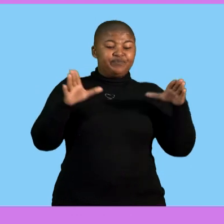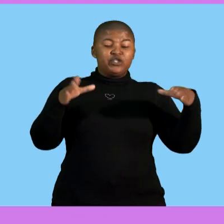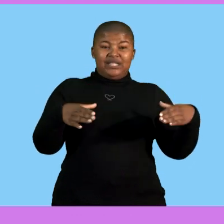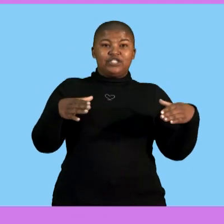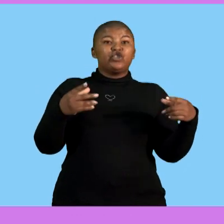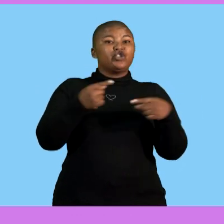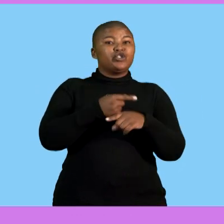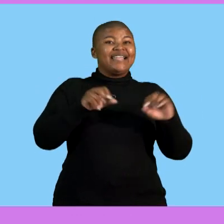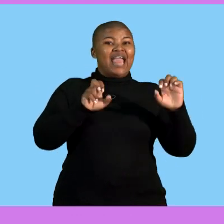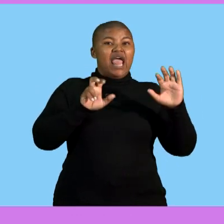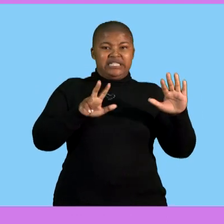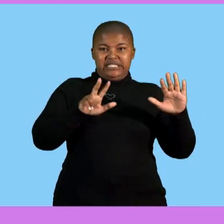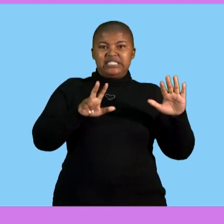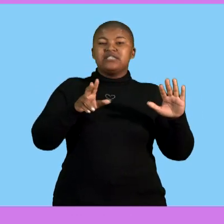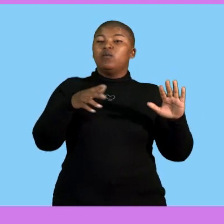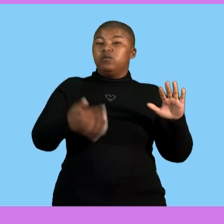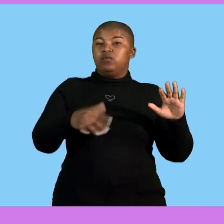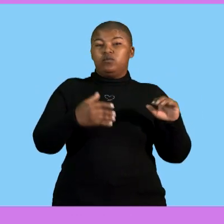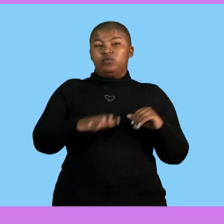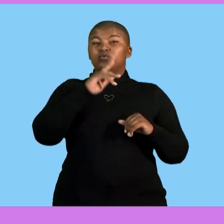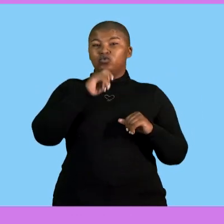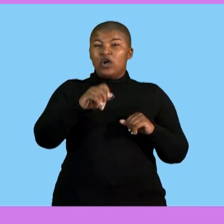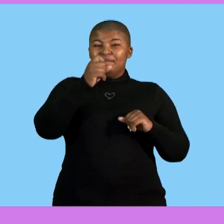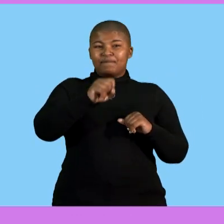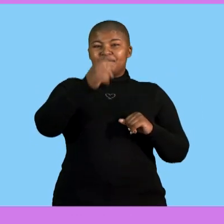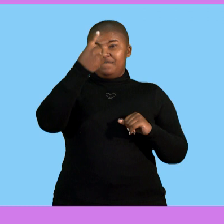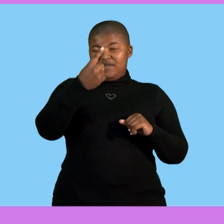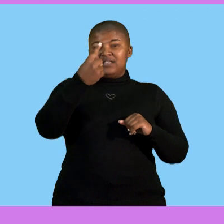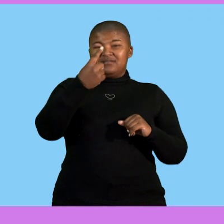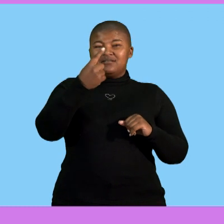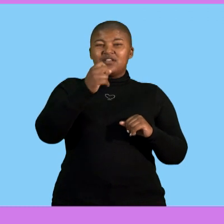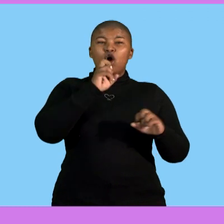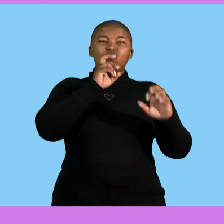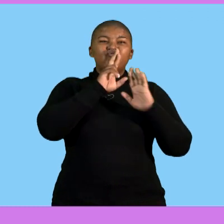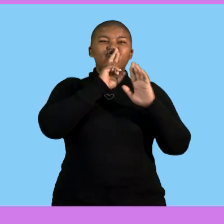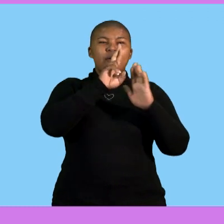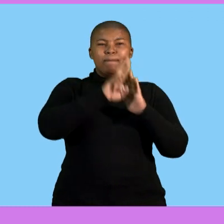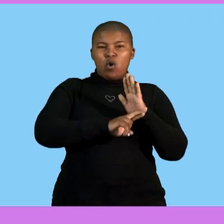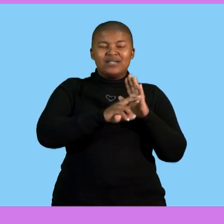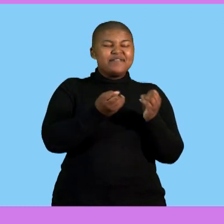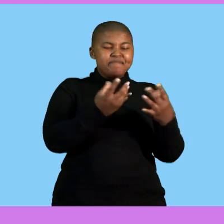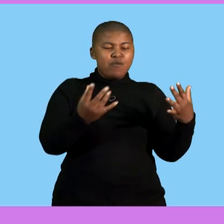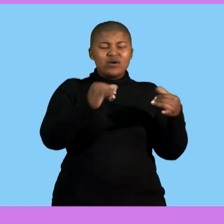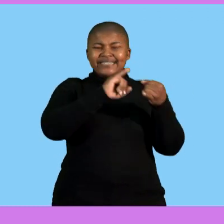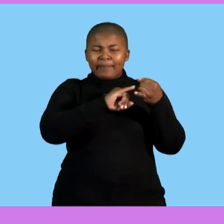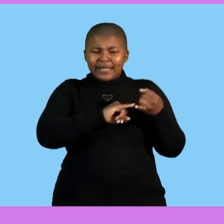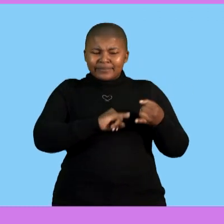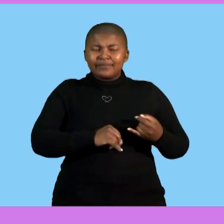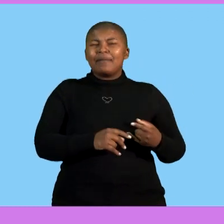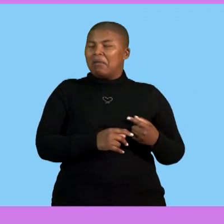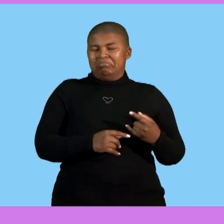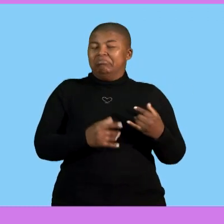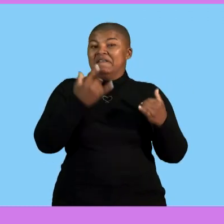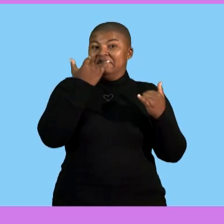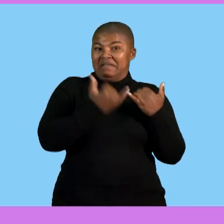grade 8 classes has performed poorly in the first term in most subjects. The principal